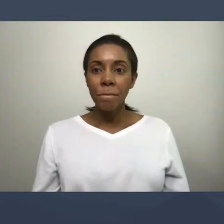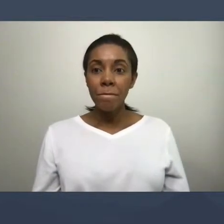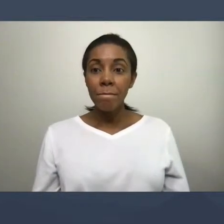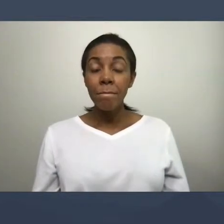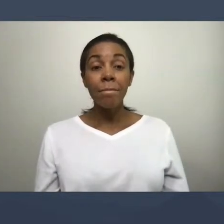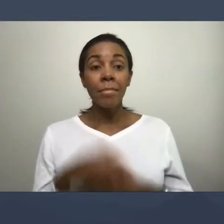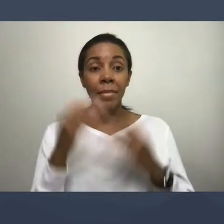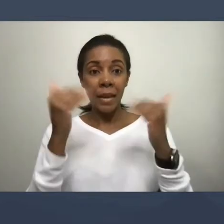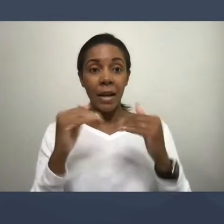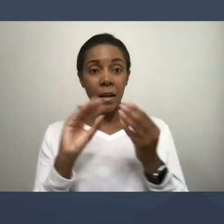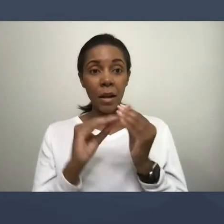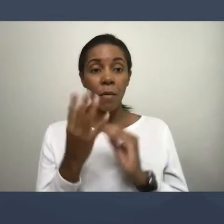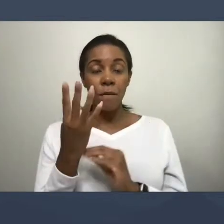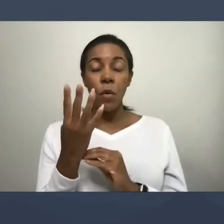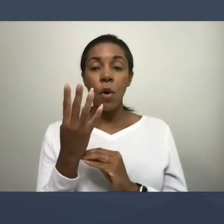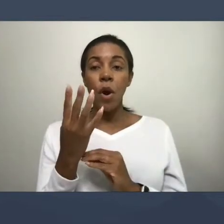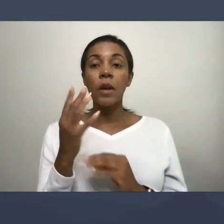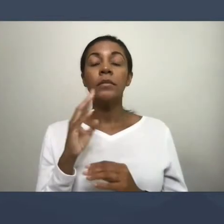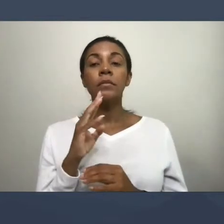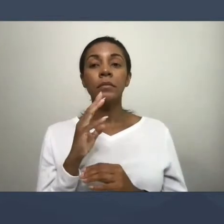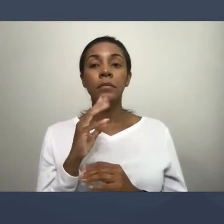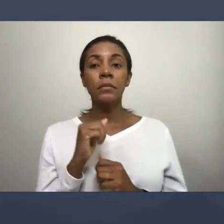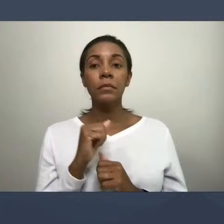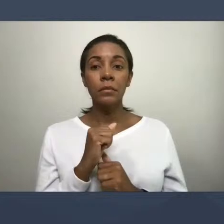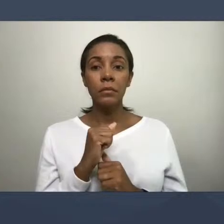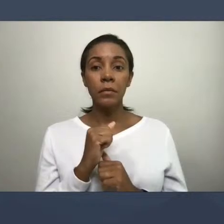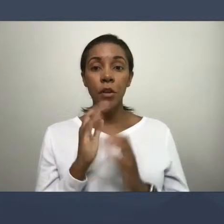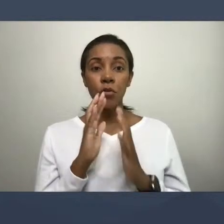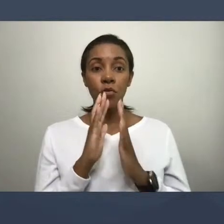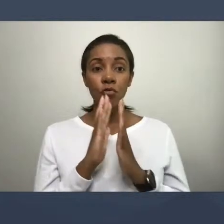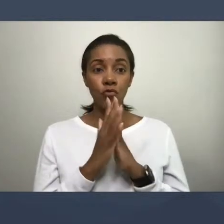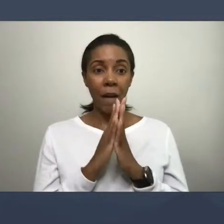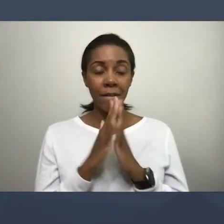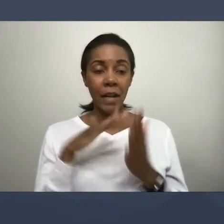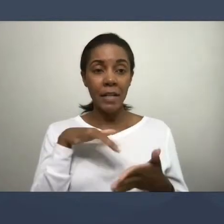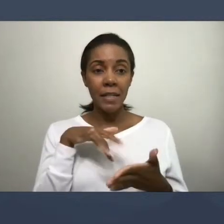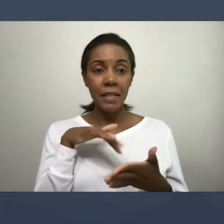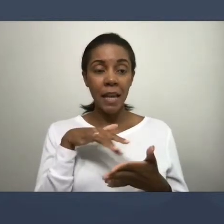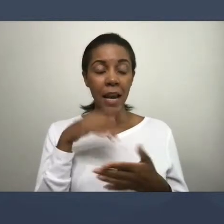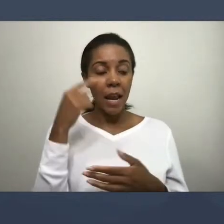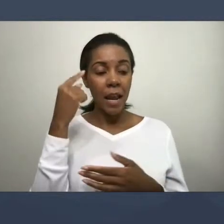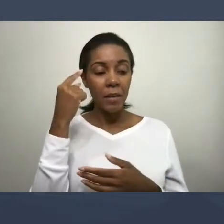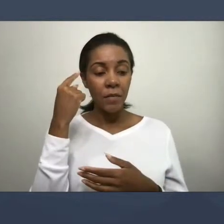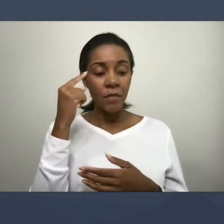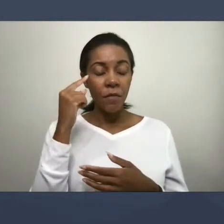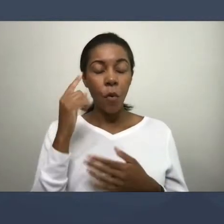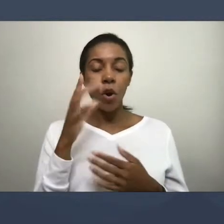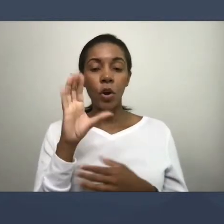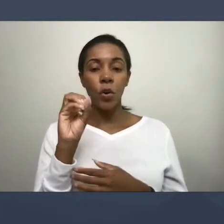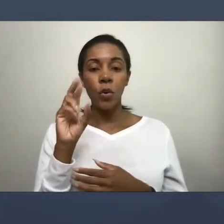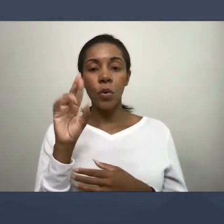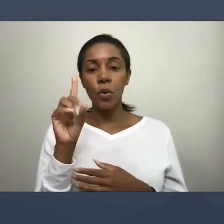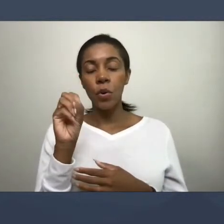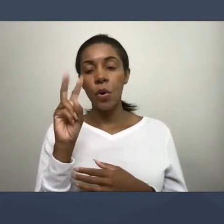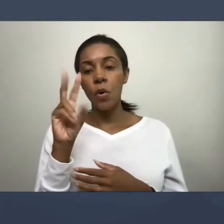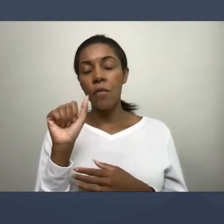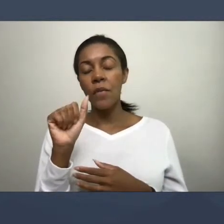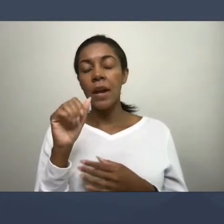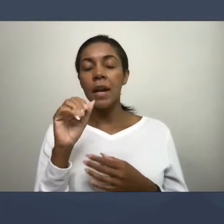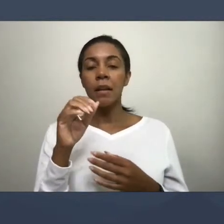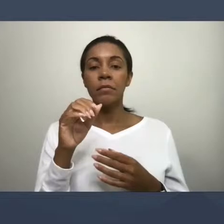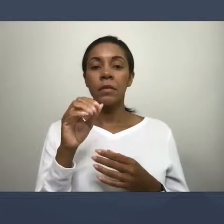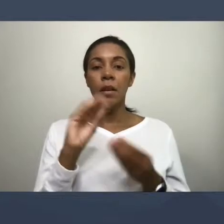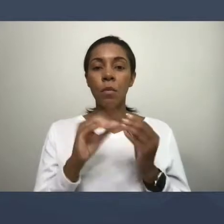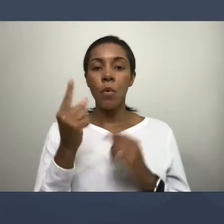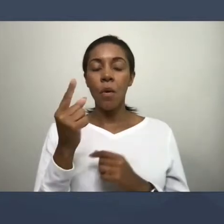Item number 4, a resolution requesting a comprehensive traffic study of incorporated parts of Cordova District 1, District 2, Super District 9, sponsored